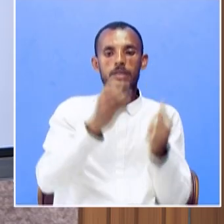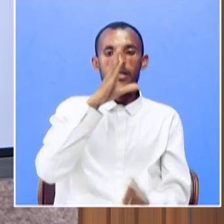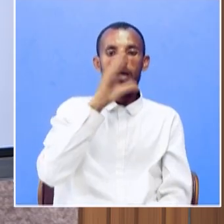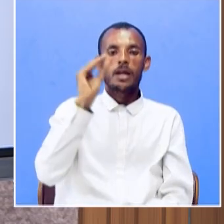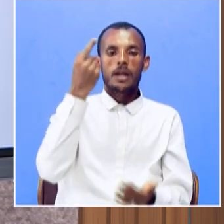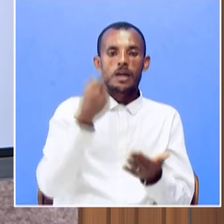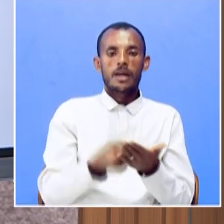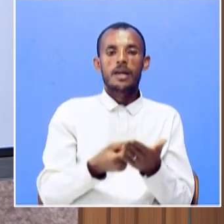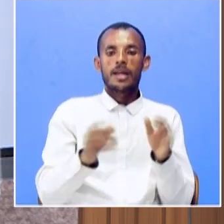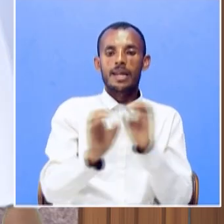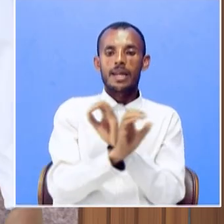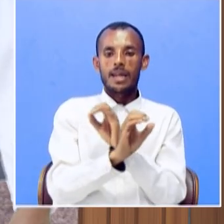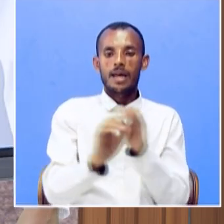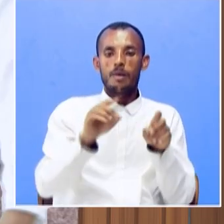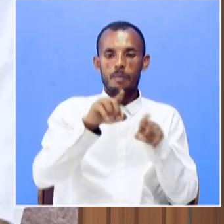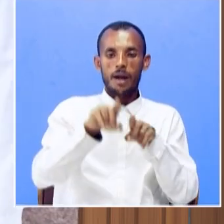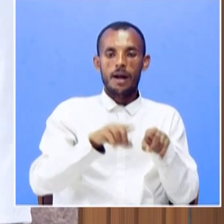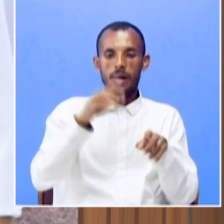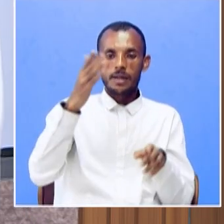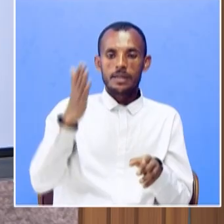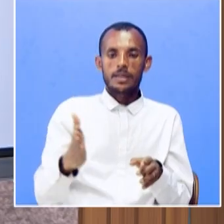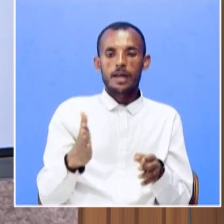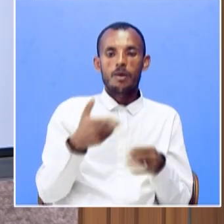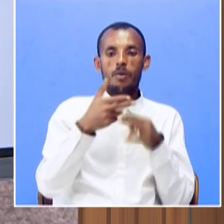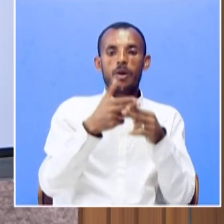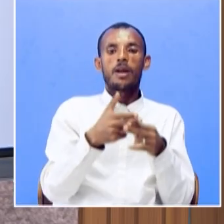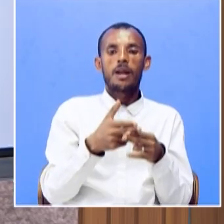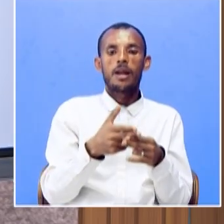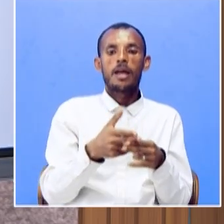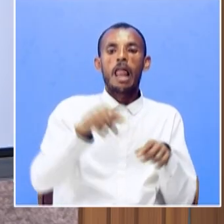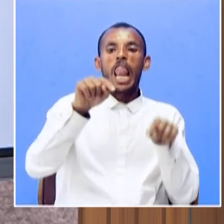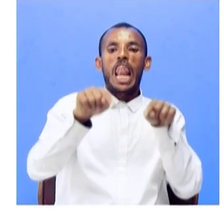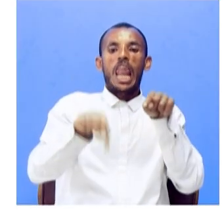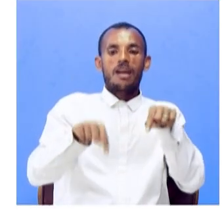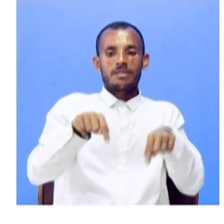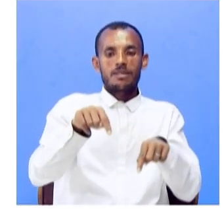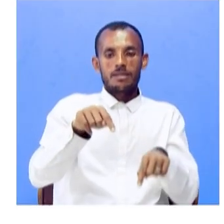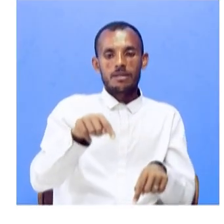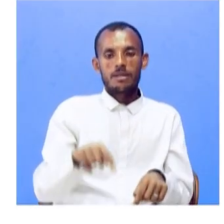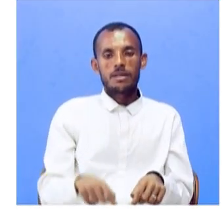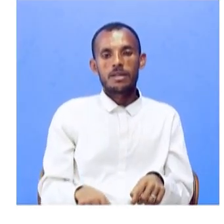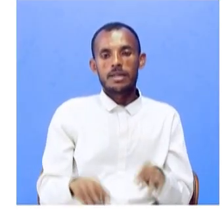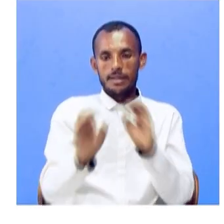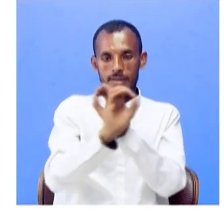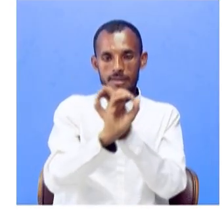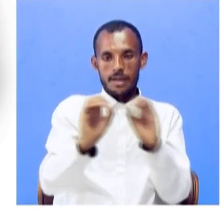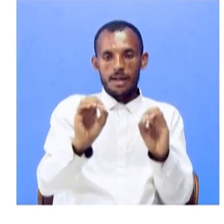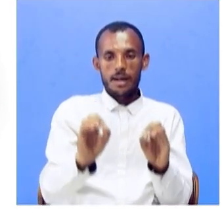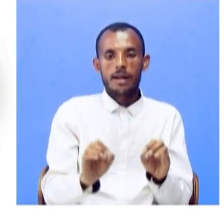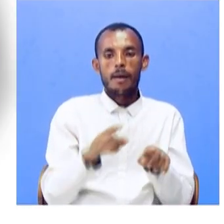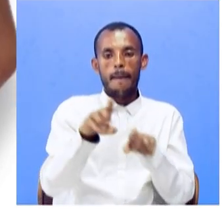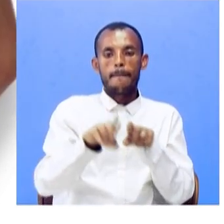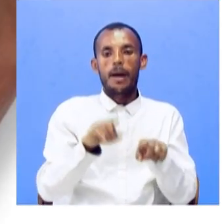here the non-parallel sides of this trapezium are called legs of the trapezium. The non-parallel sides